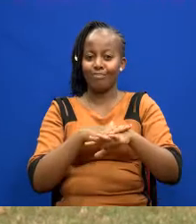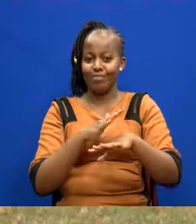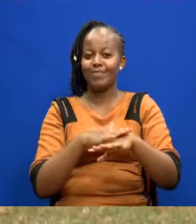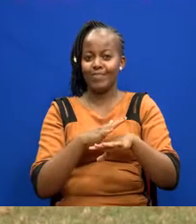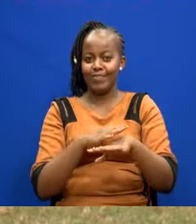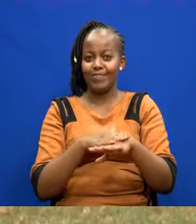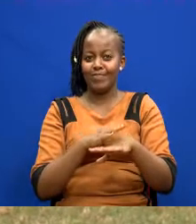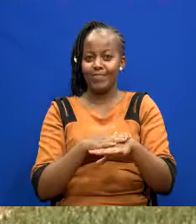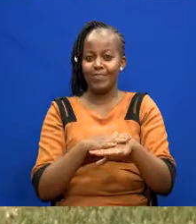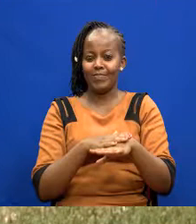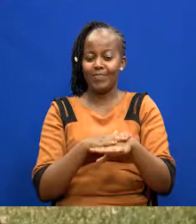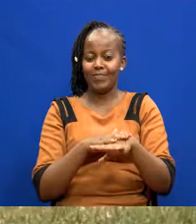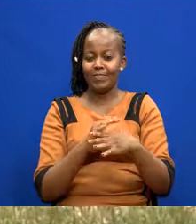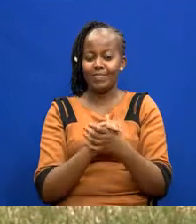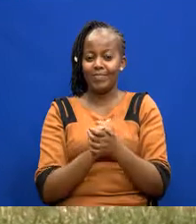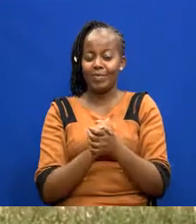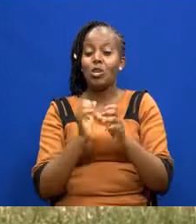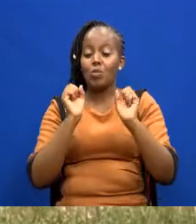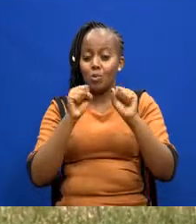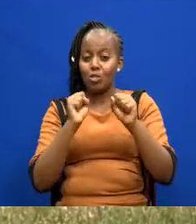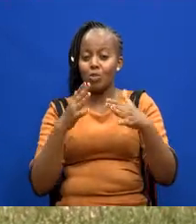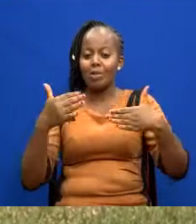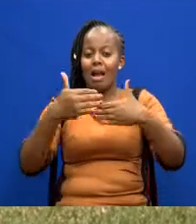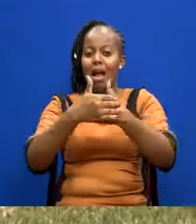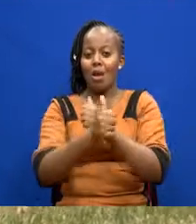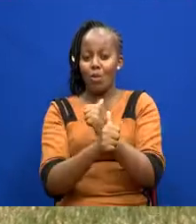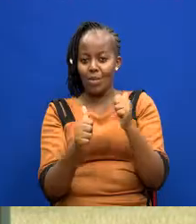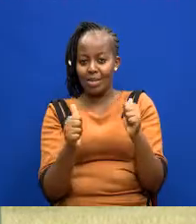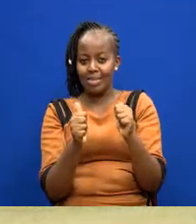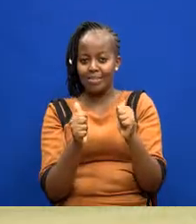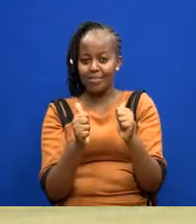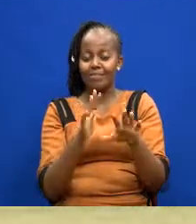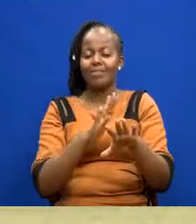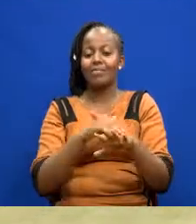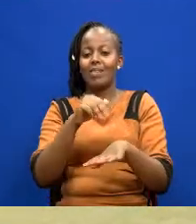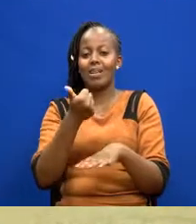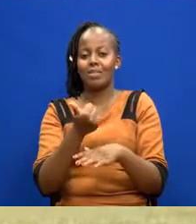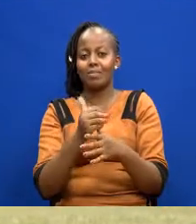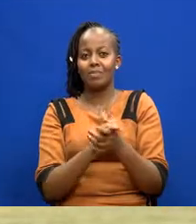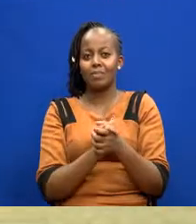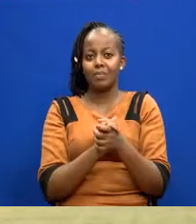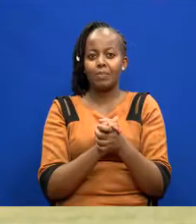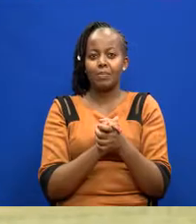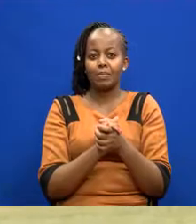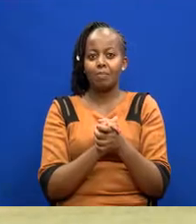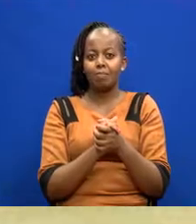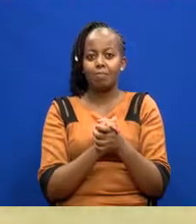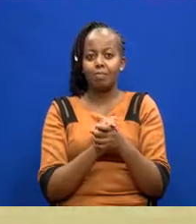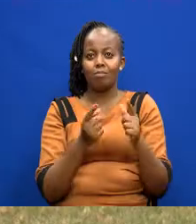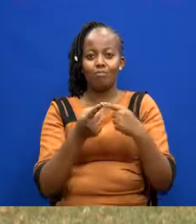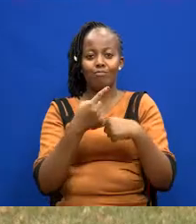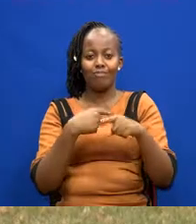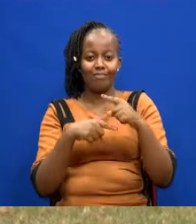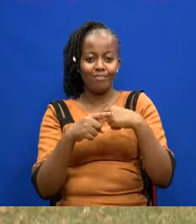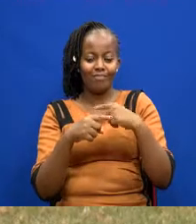Go, smash them. Before they reach their try line, you will have made that tackle. Next. Okay, try and even